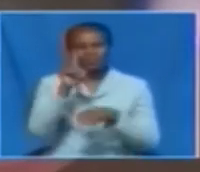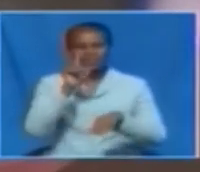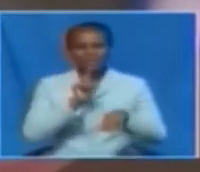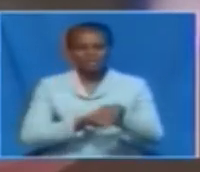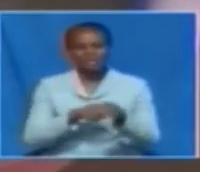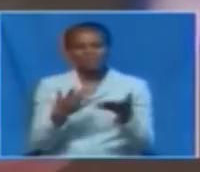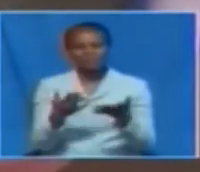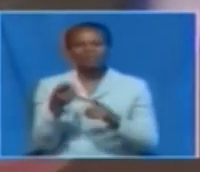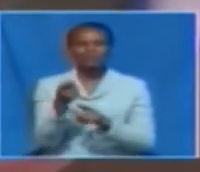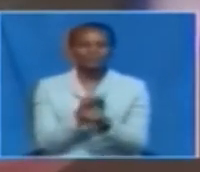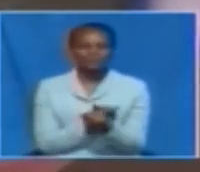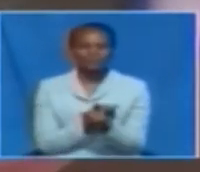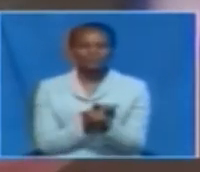by